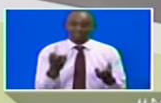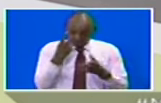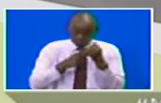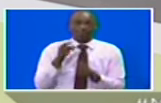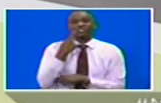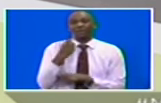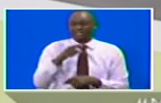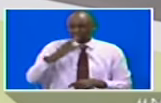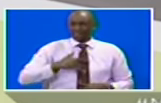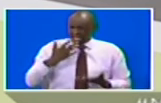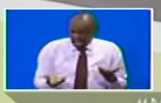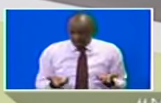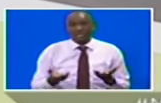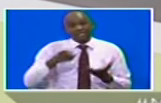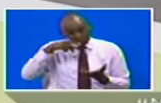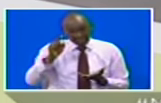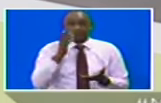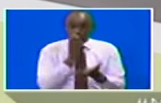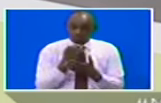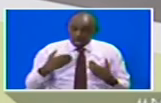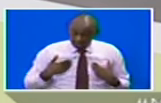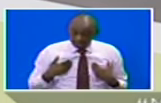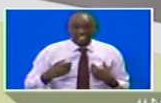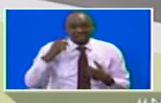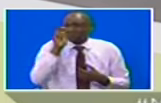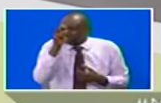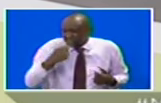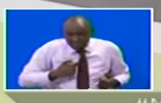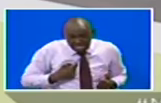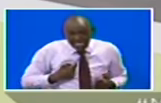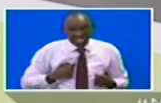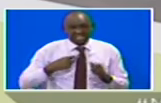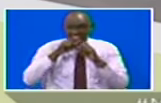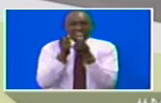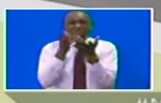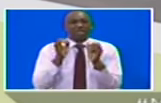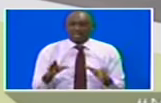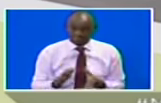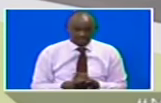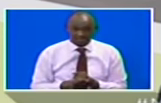Because they feel that they have embraced it, they don't see the tribe in it.